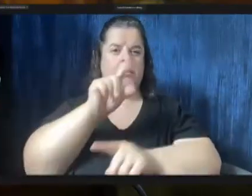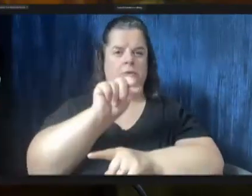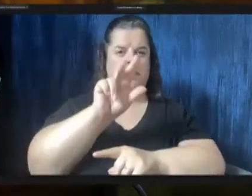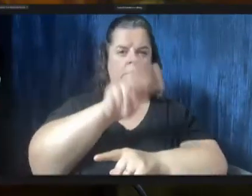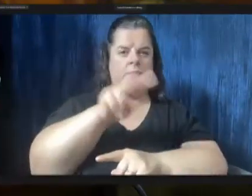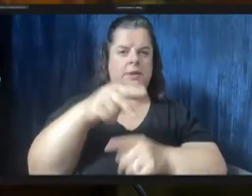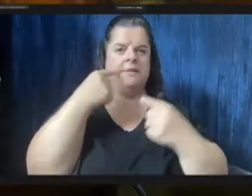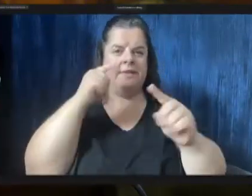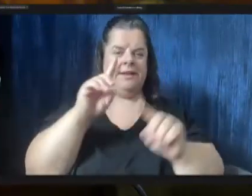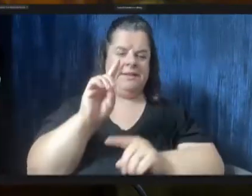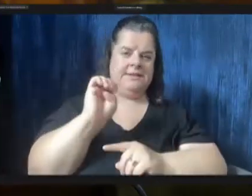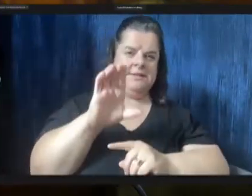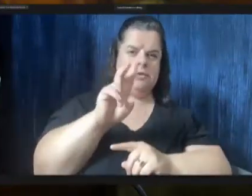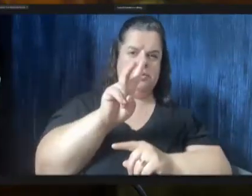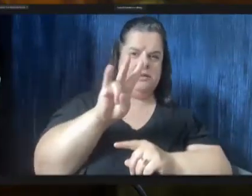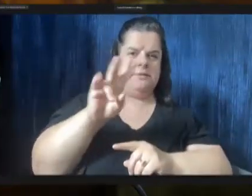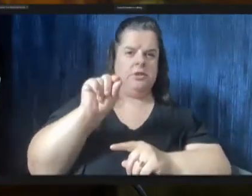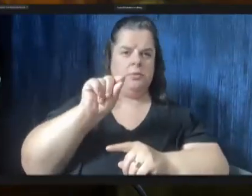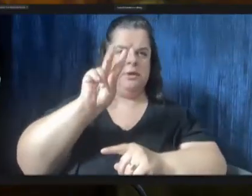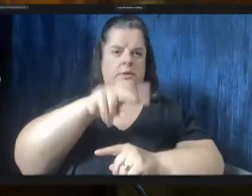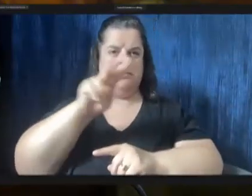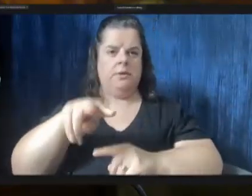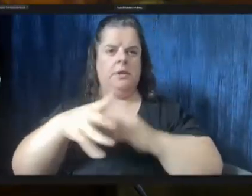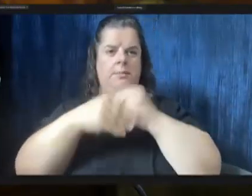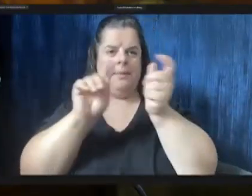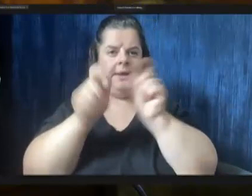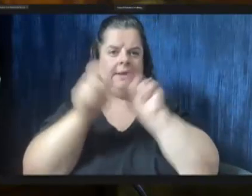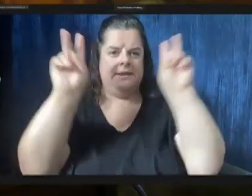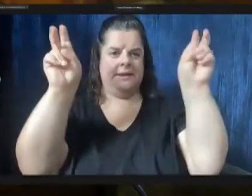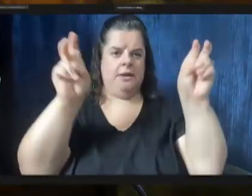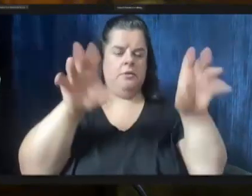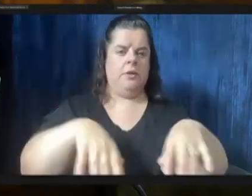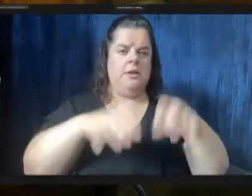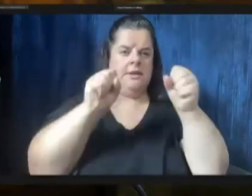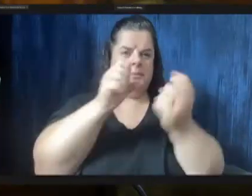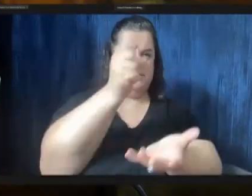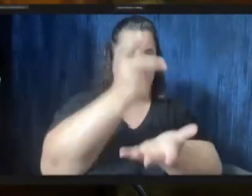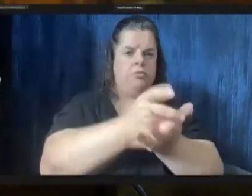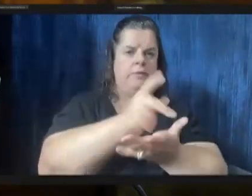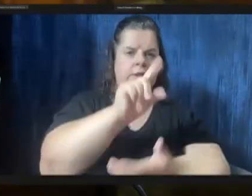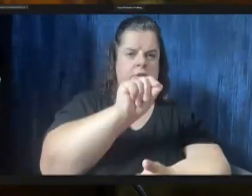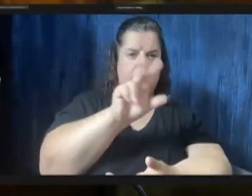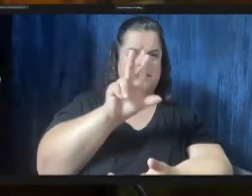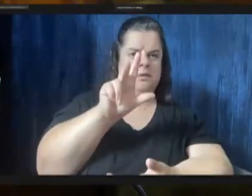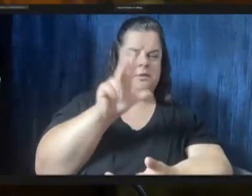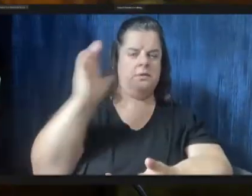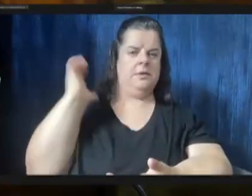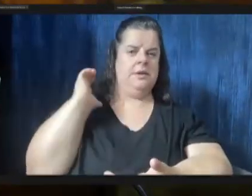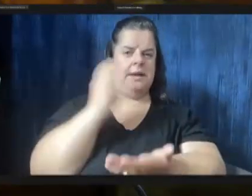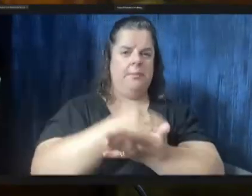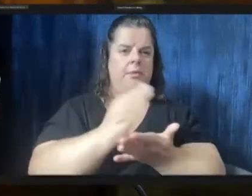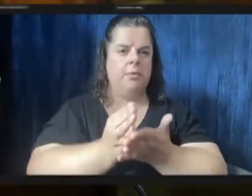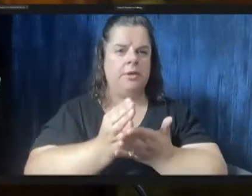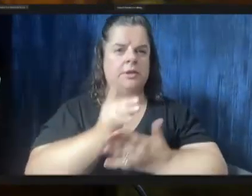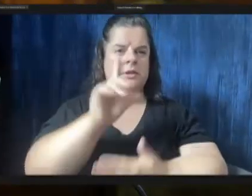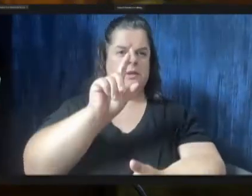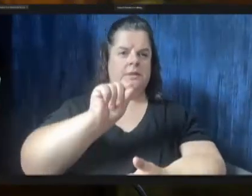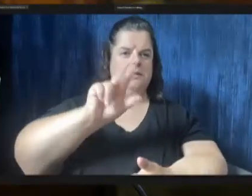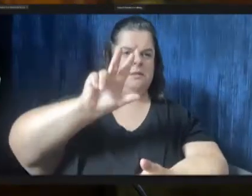27, 2022, as amended, entitled Resolution Adopting and Approving the 2023 Capital Budget,